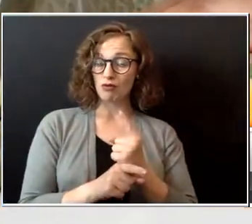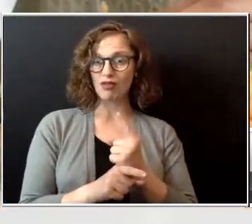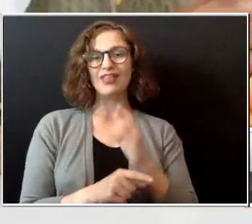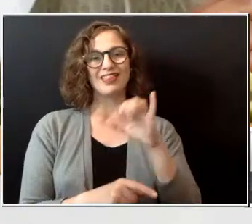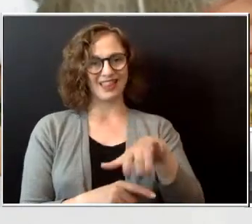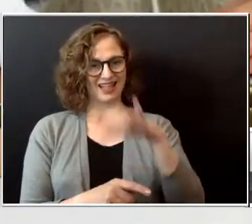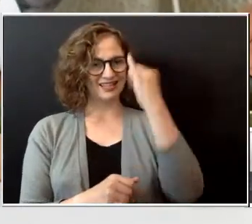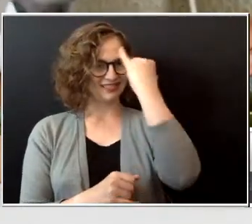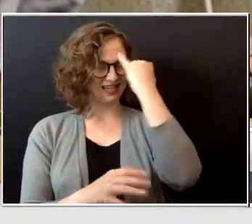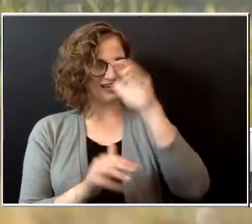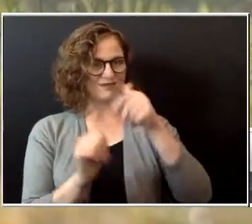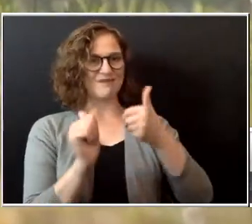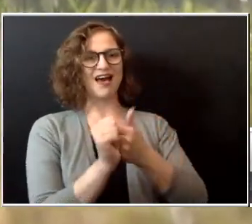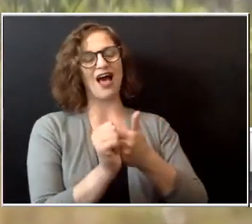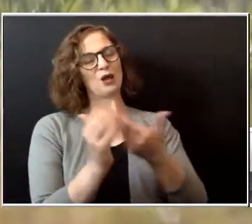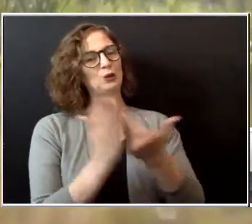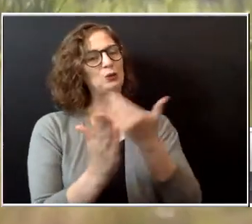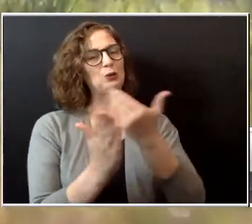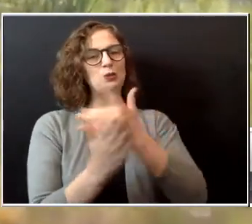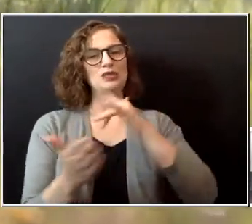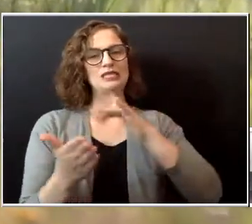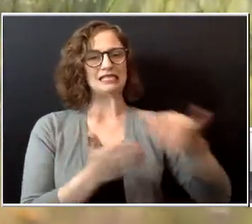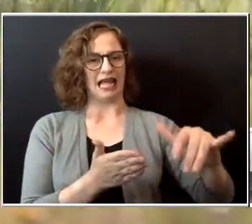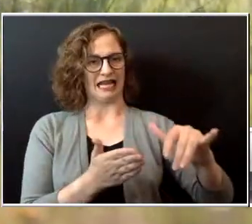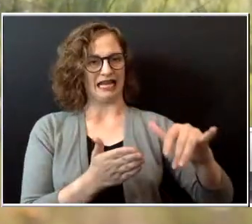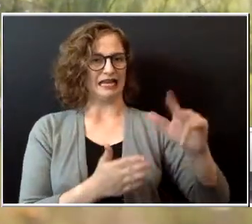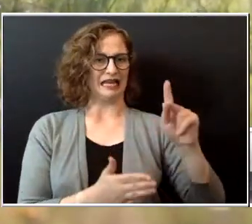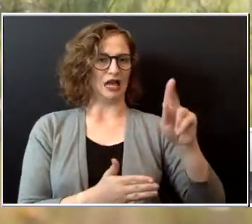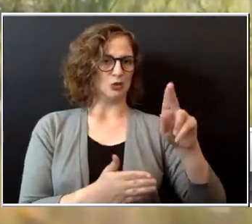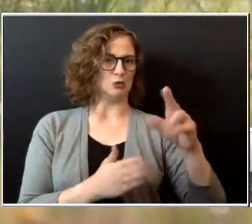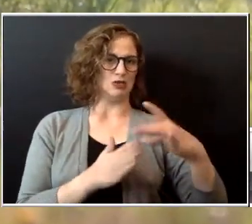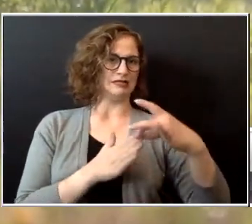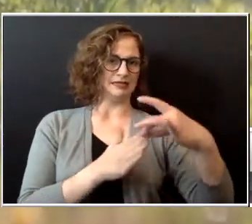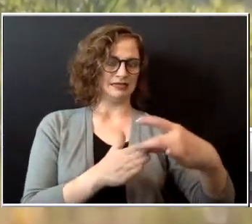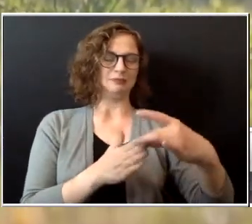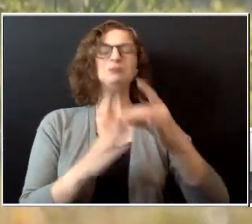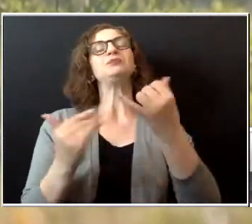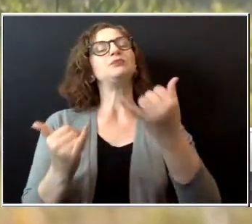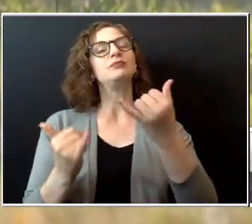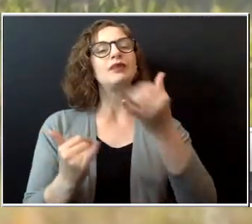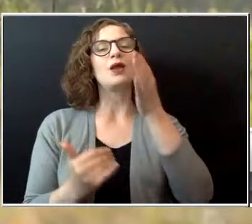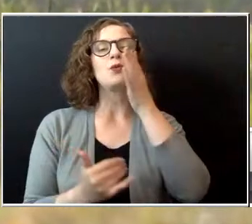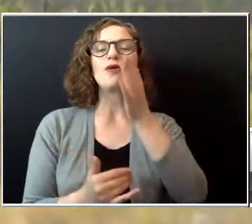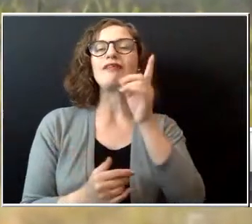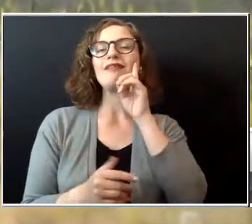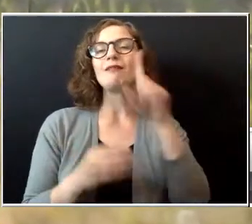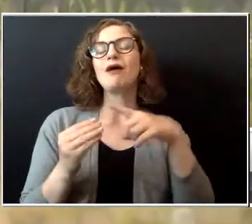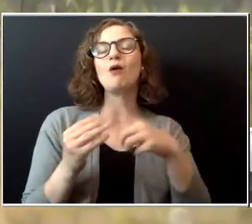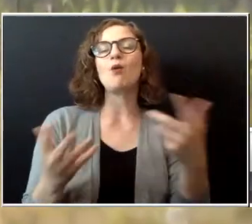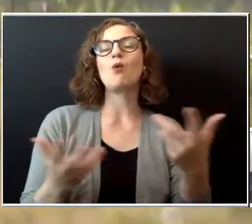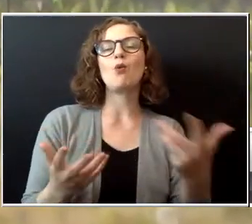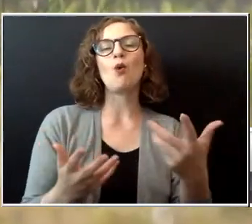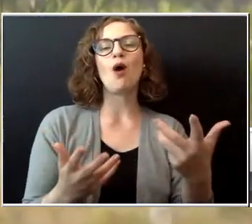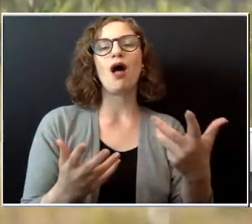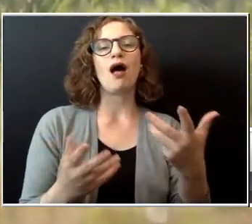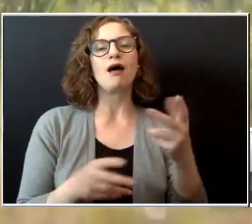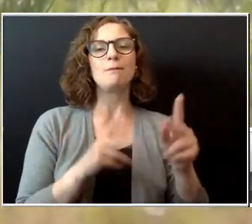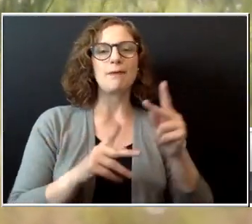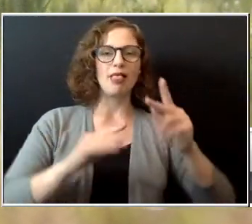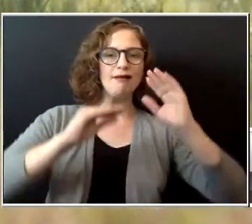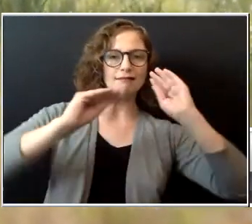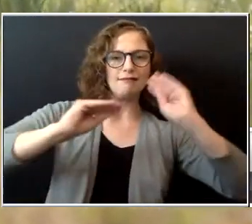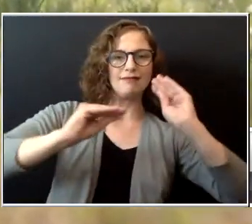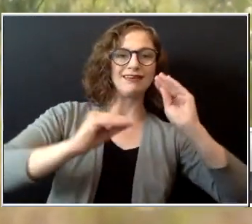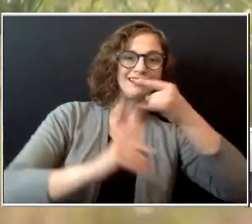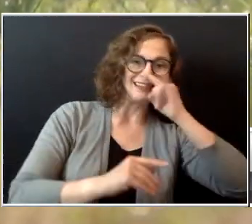Kansas Medical Center. Today, we'll learn about what's being taught to kids and their parents in an effort to curb the